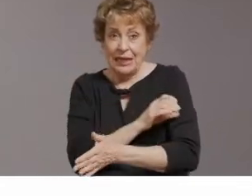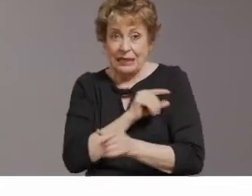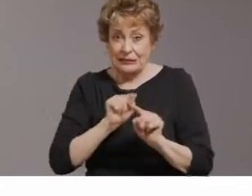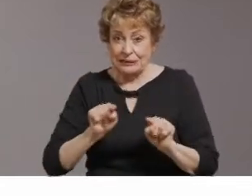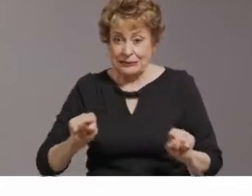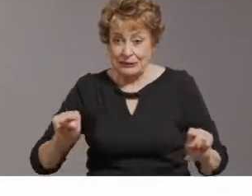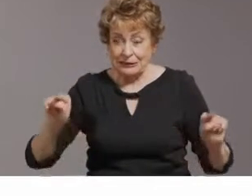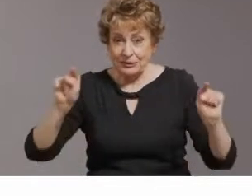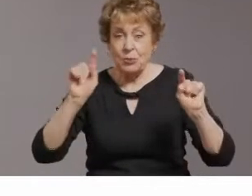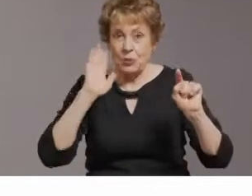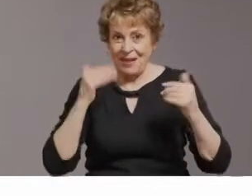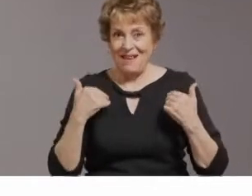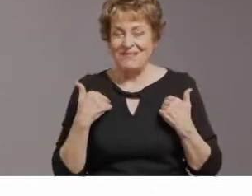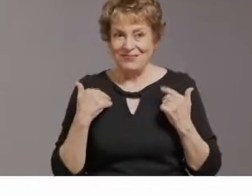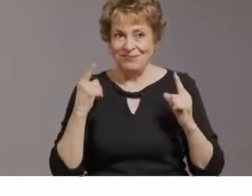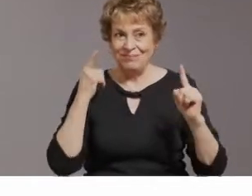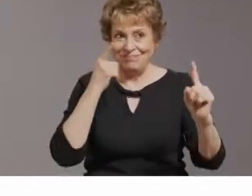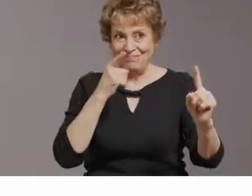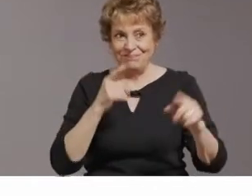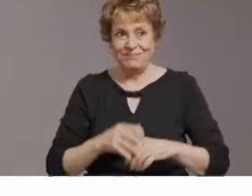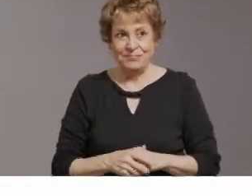activated.